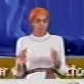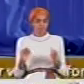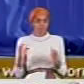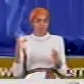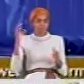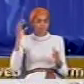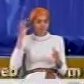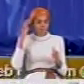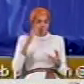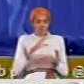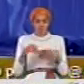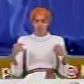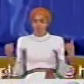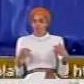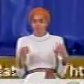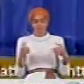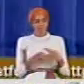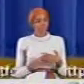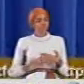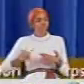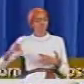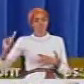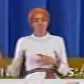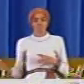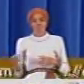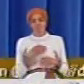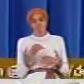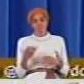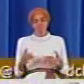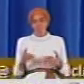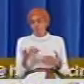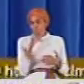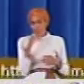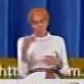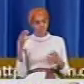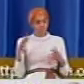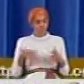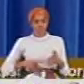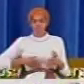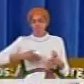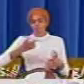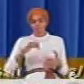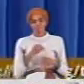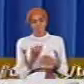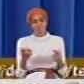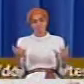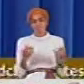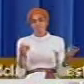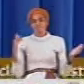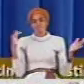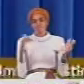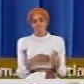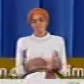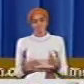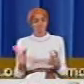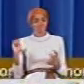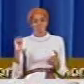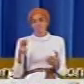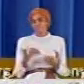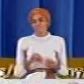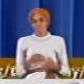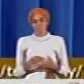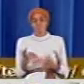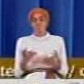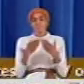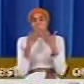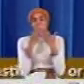the pains has gone out. I'm not hearing anything in my body again. No more. So no I more. Thank God